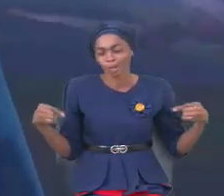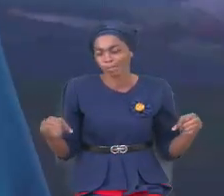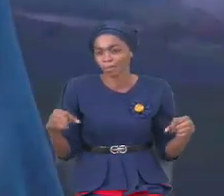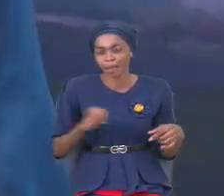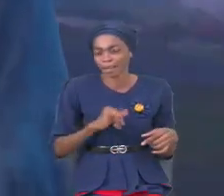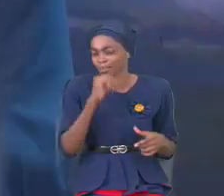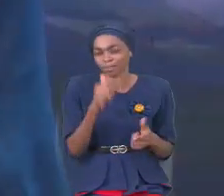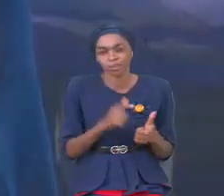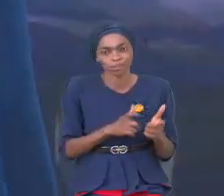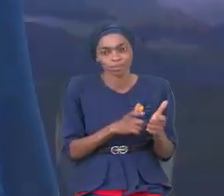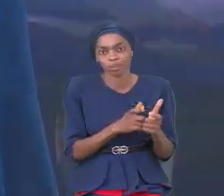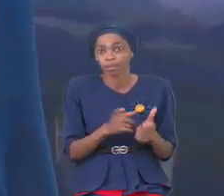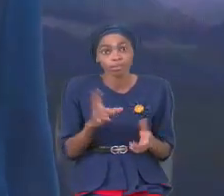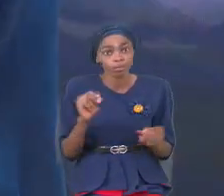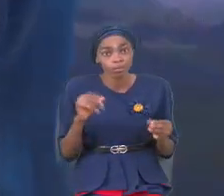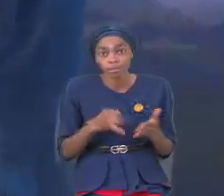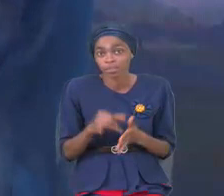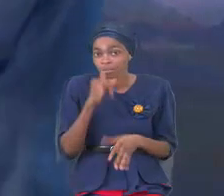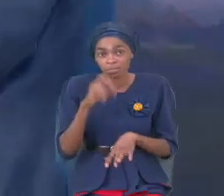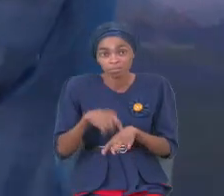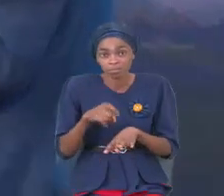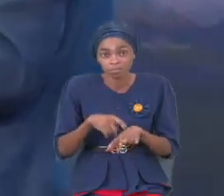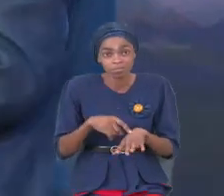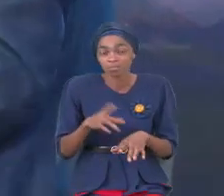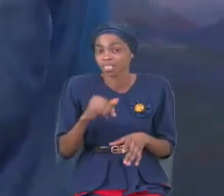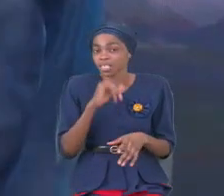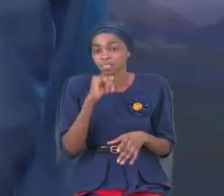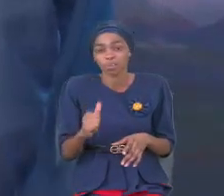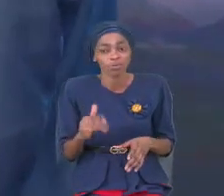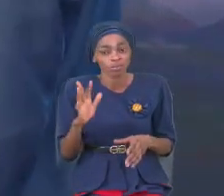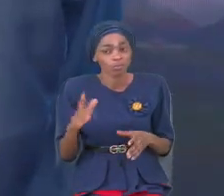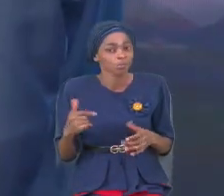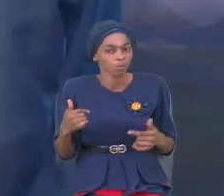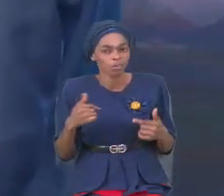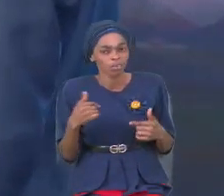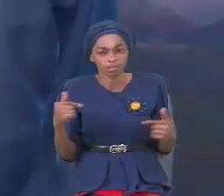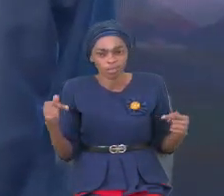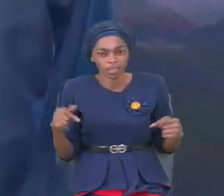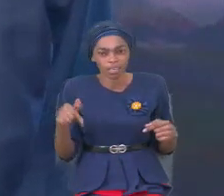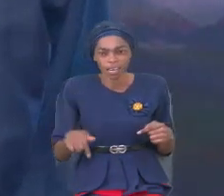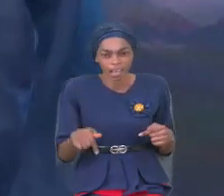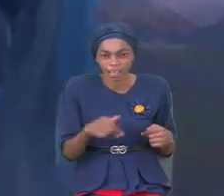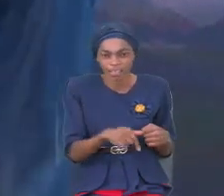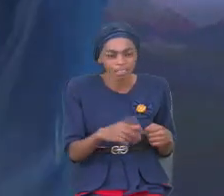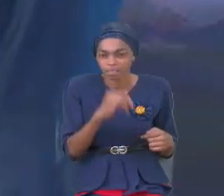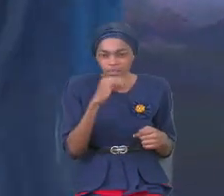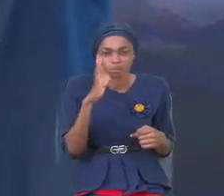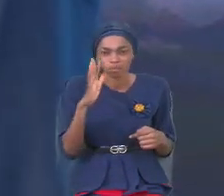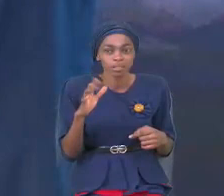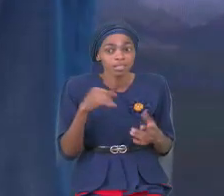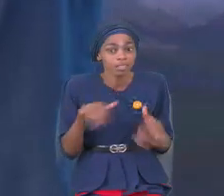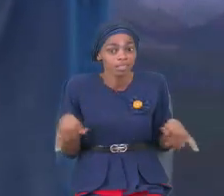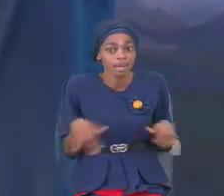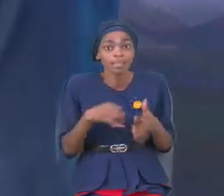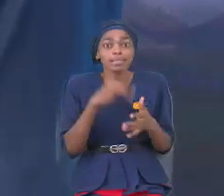the feet, it's not your leg, it's not your side. Is the passion within? Is the mercy within? Is